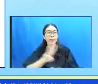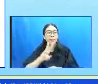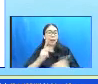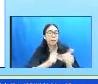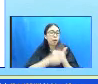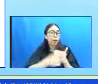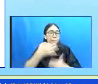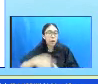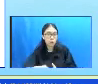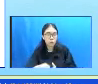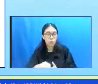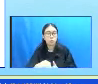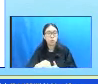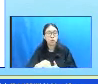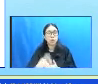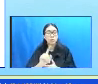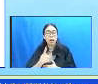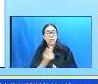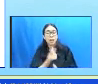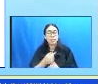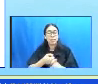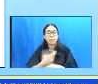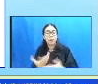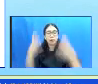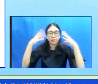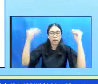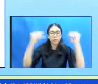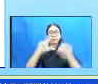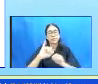Fund, all with the aim to amplify the voices of CSOs.